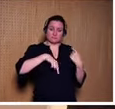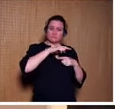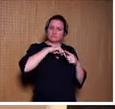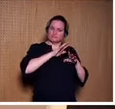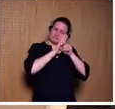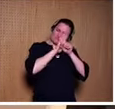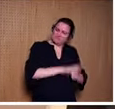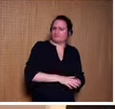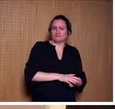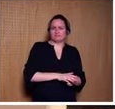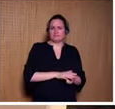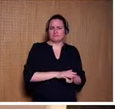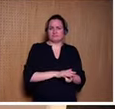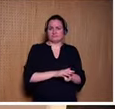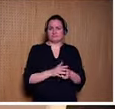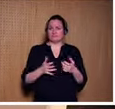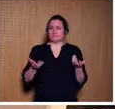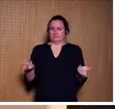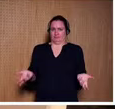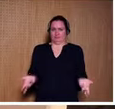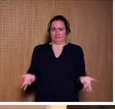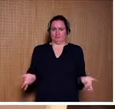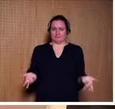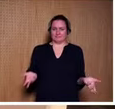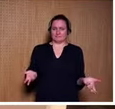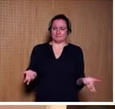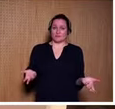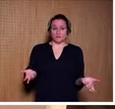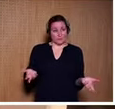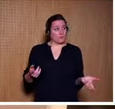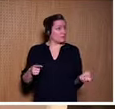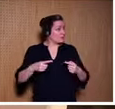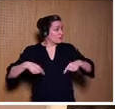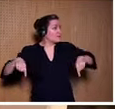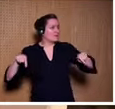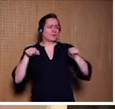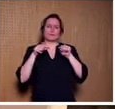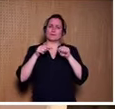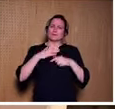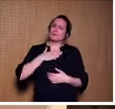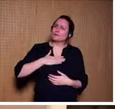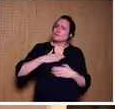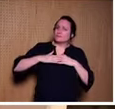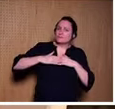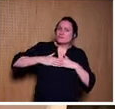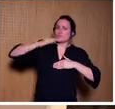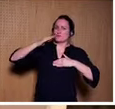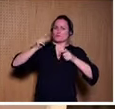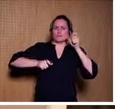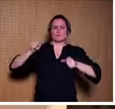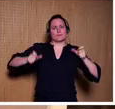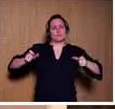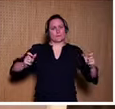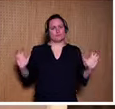world. So we must realize this is a conversation that is fundamental for feminist